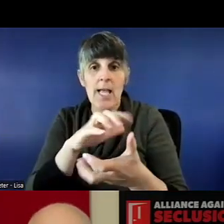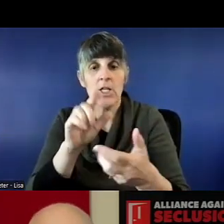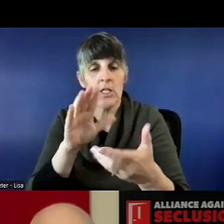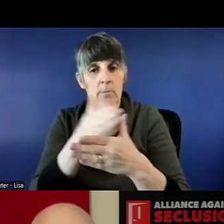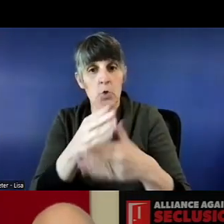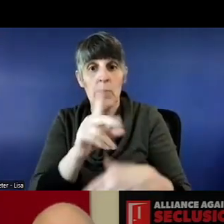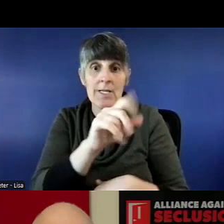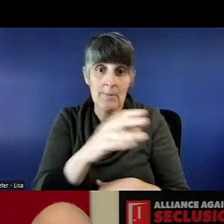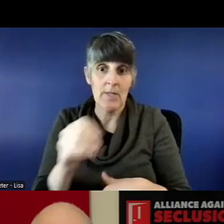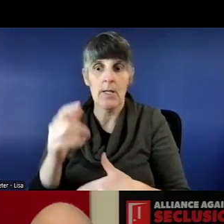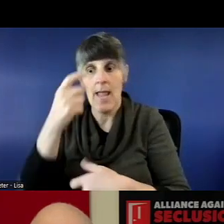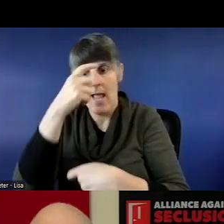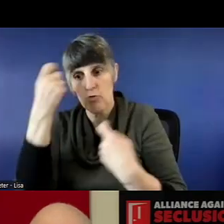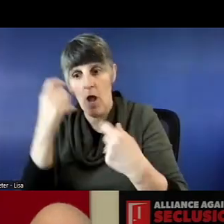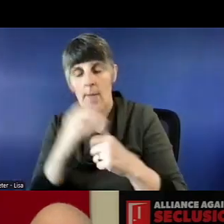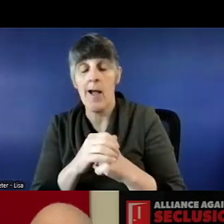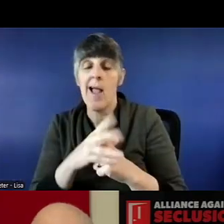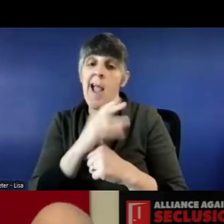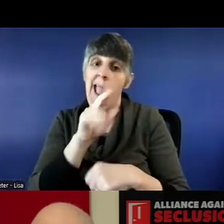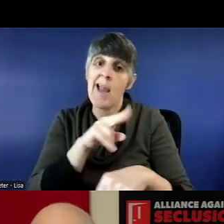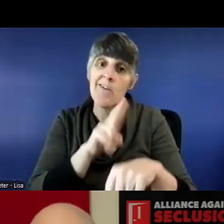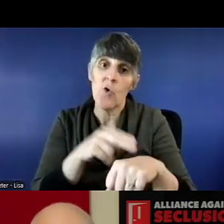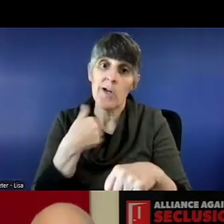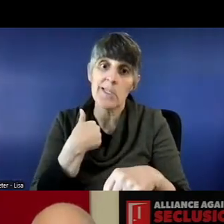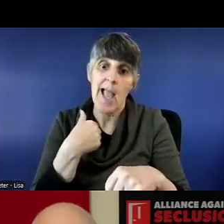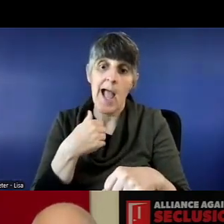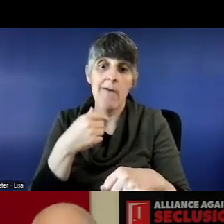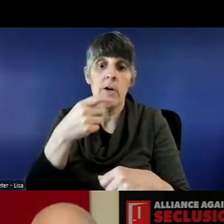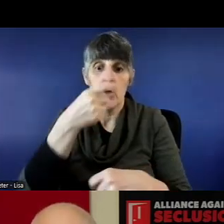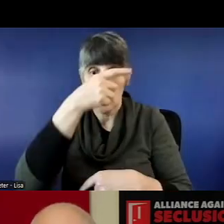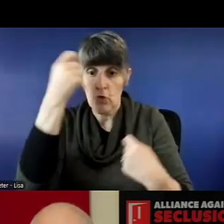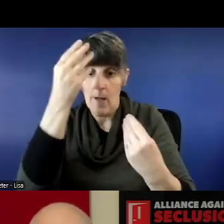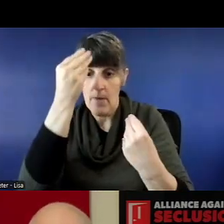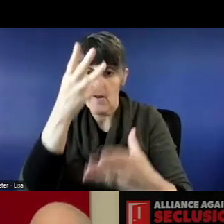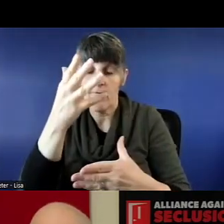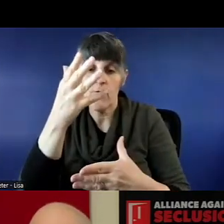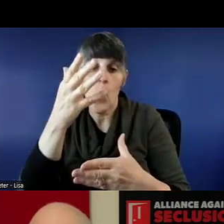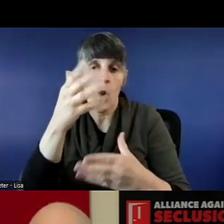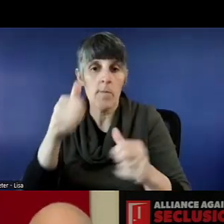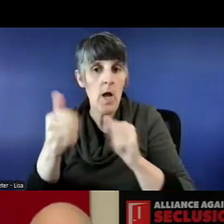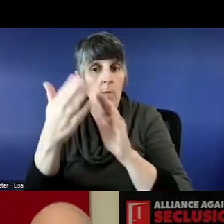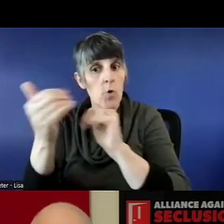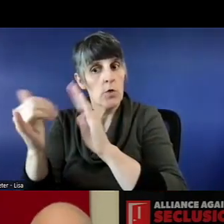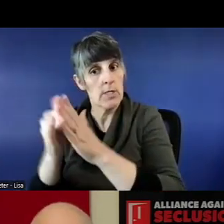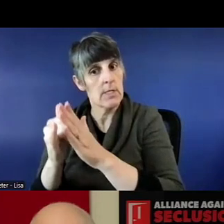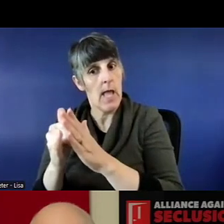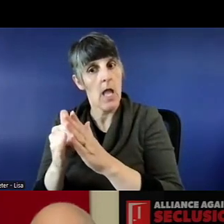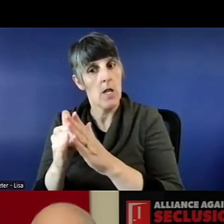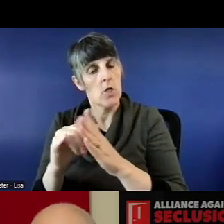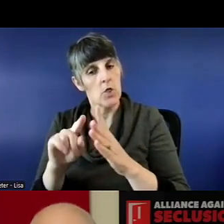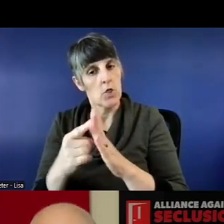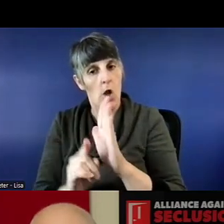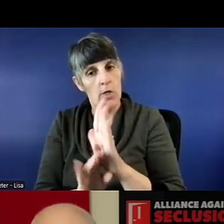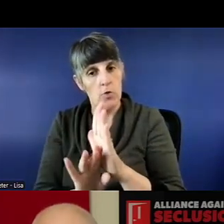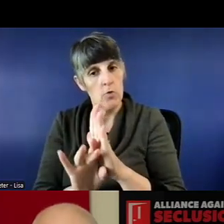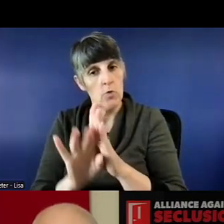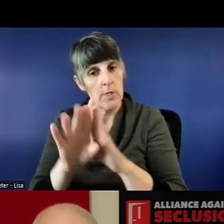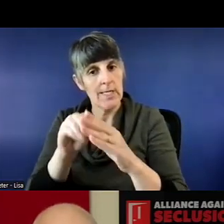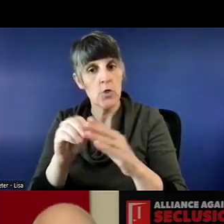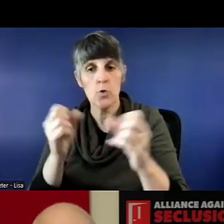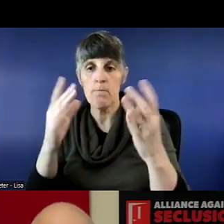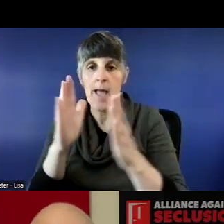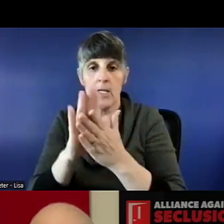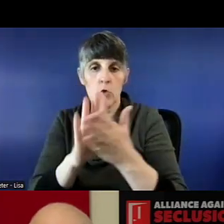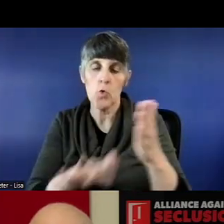disability and trauma. And of course, there are trauma-informed approaches that are beginning to make their way into many schools around the